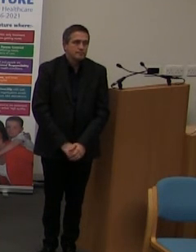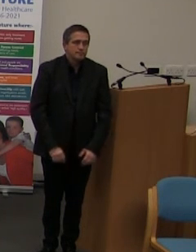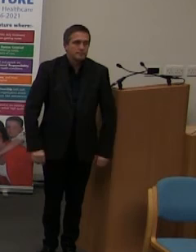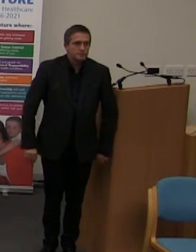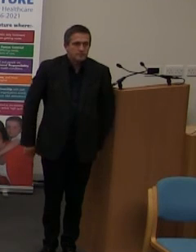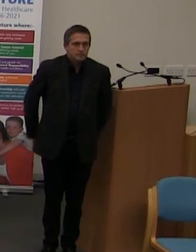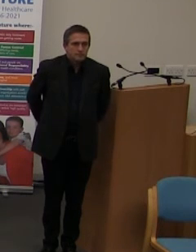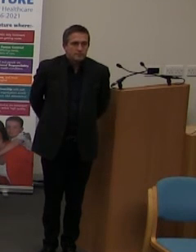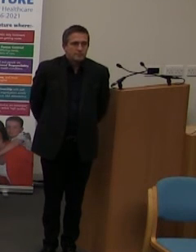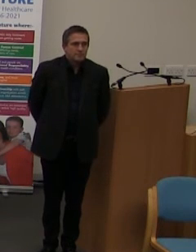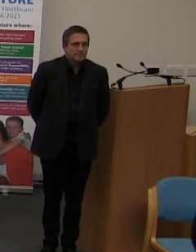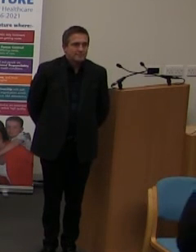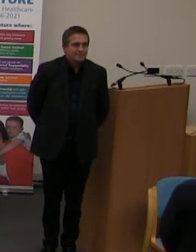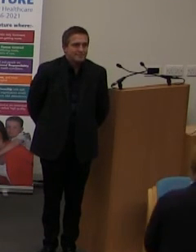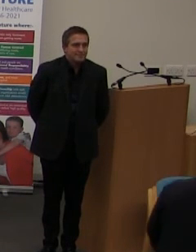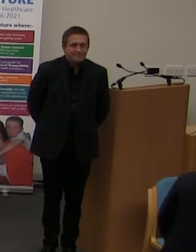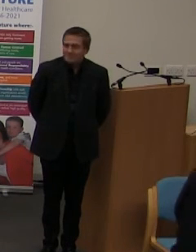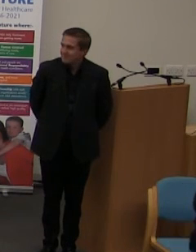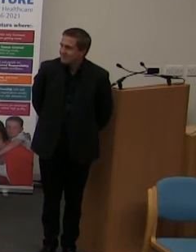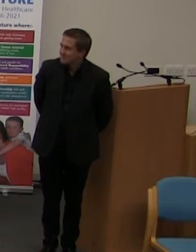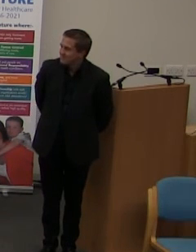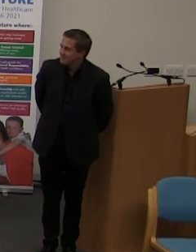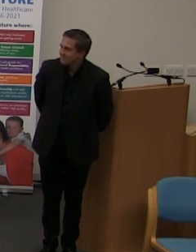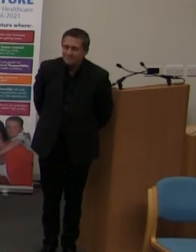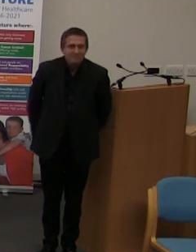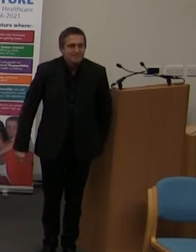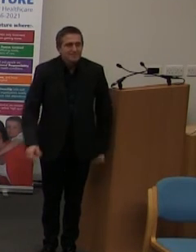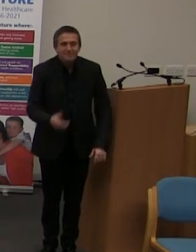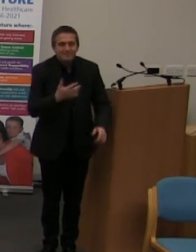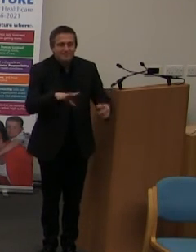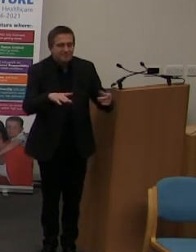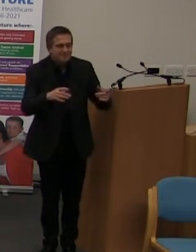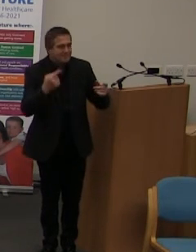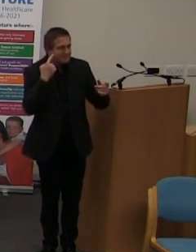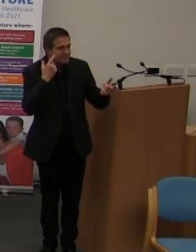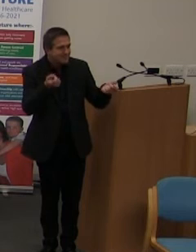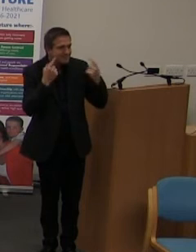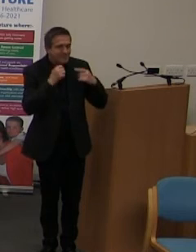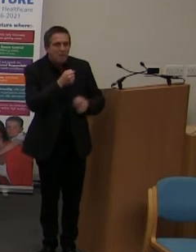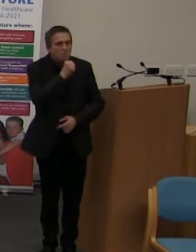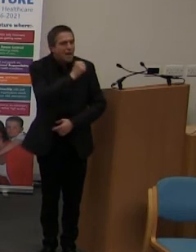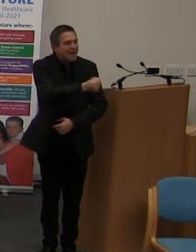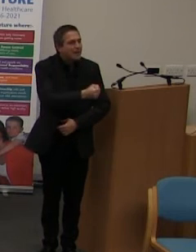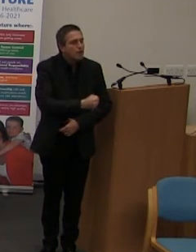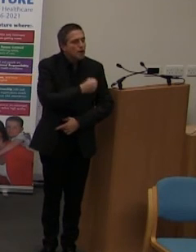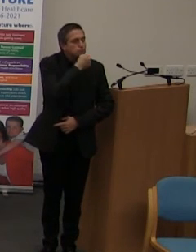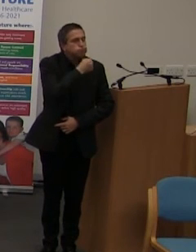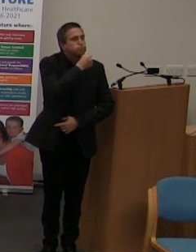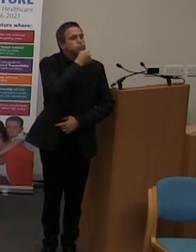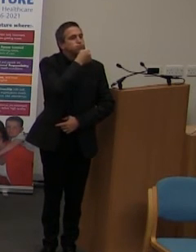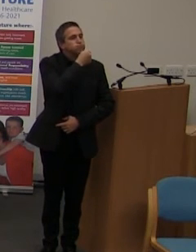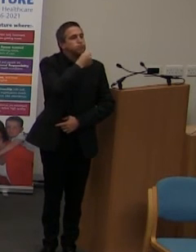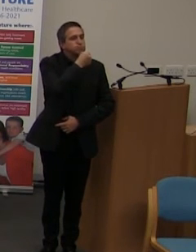I'll try to speak a bit clearer this time. So it was just the mic. It was just the volume. No, if you could hold it a wee bit closer, that would be